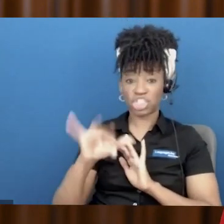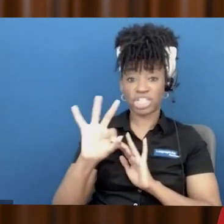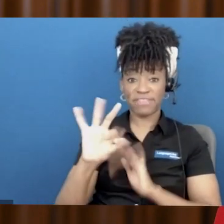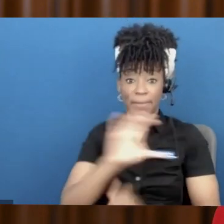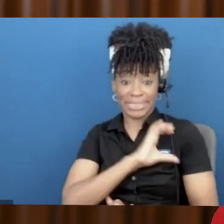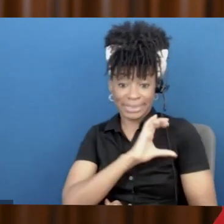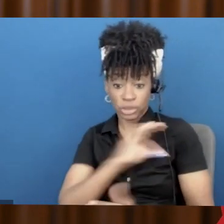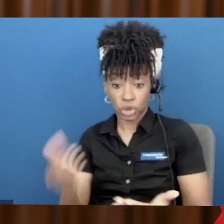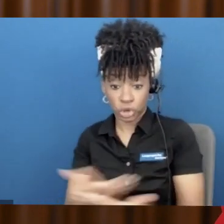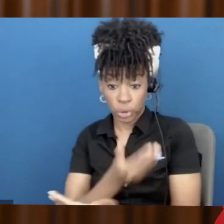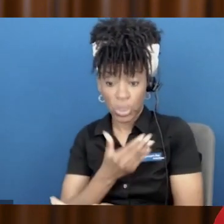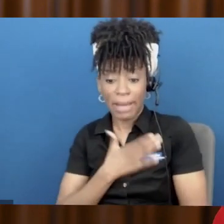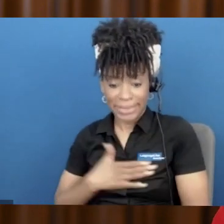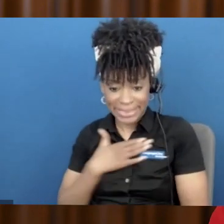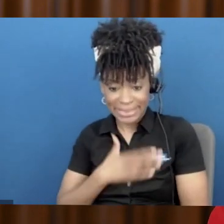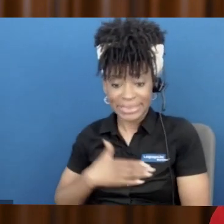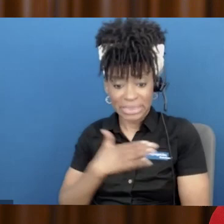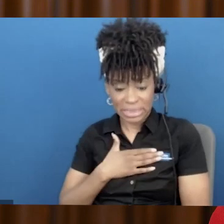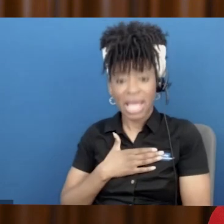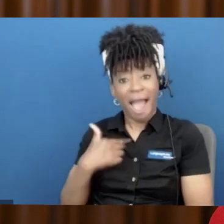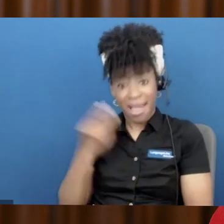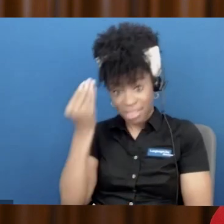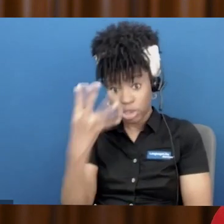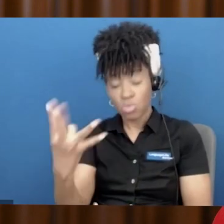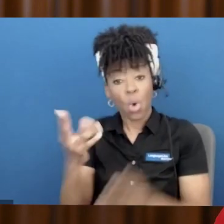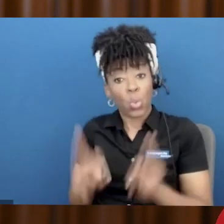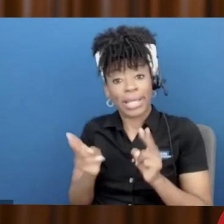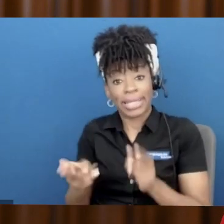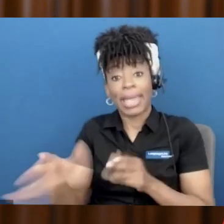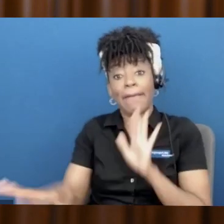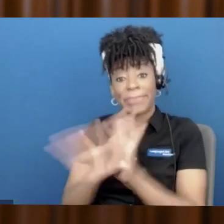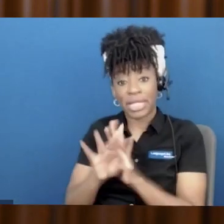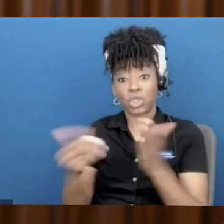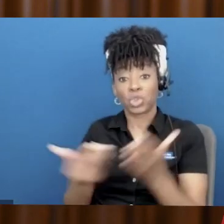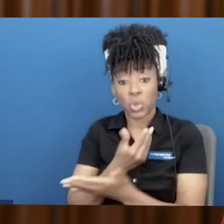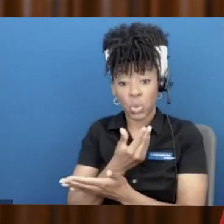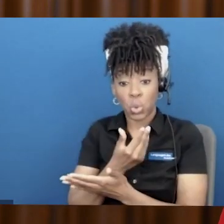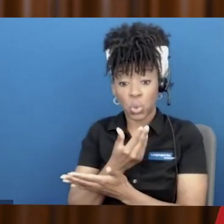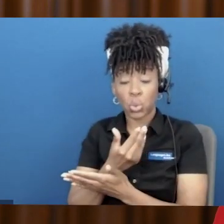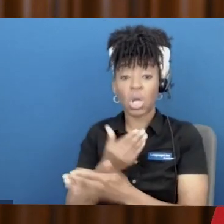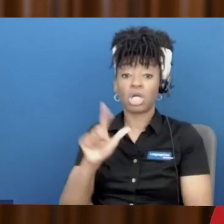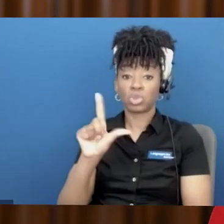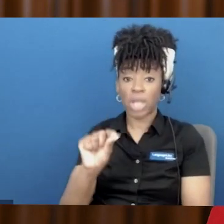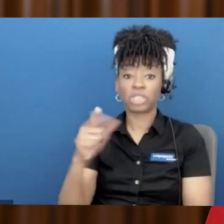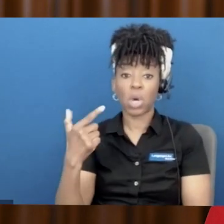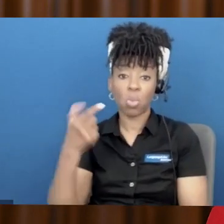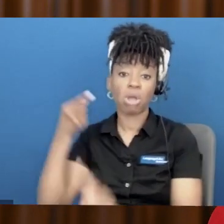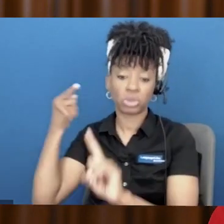chief. I have urged them to move quickly to ensure that we have a new chief by 2021, and they are on track for